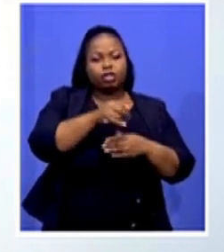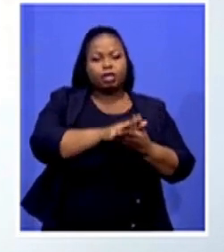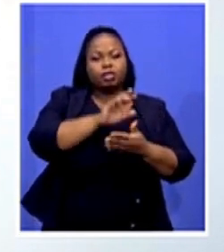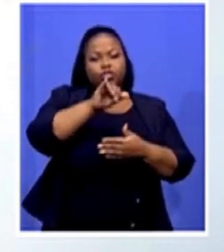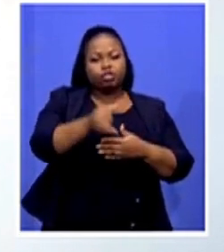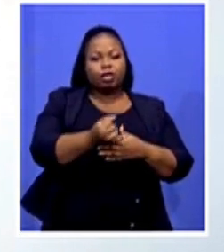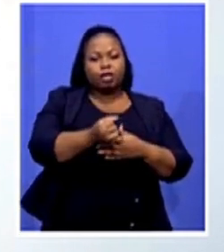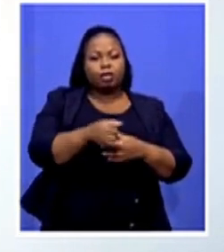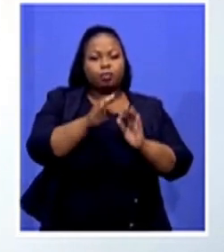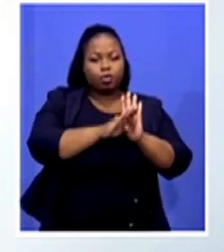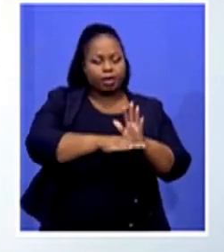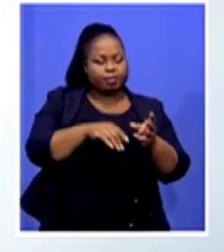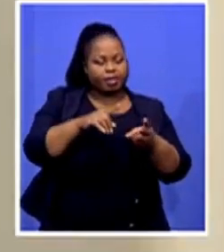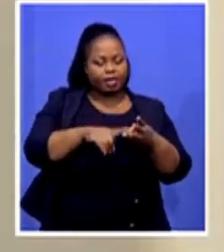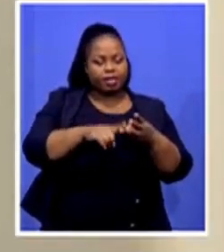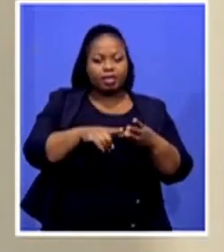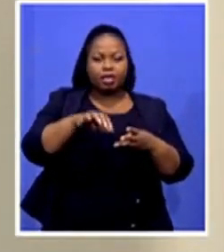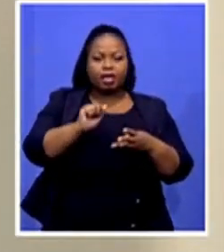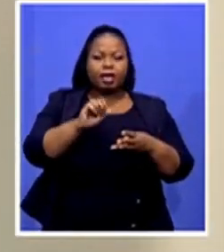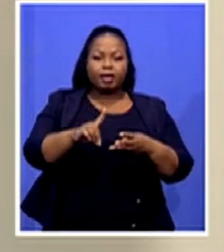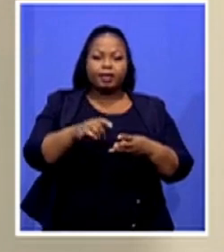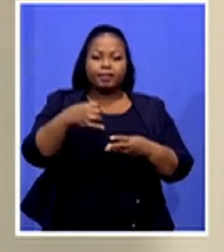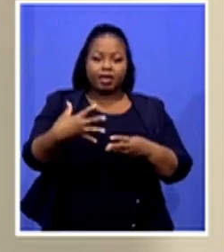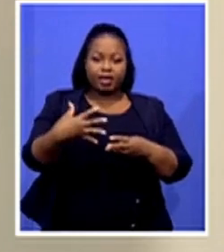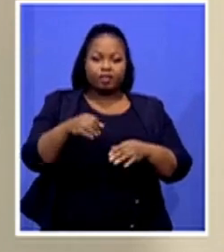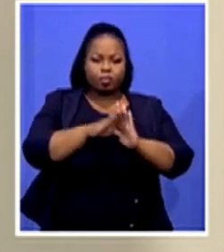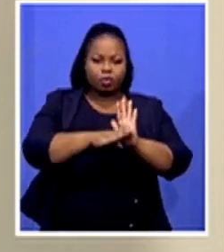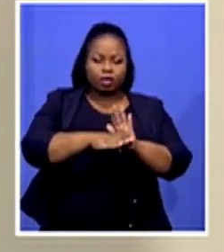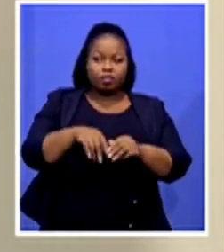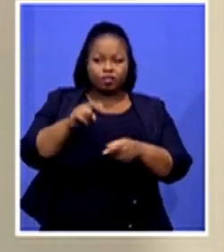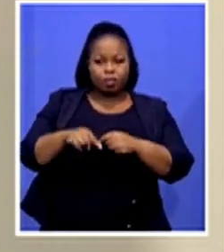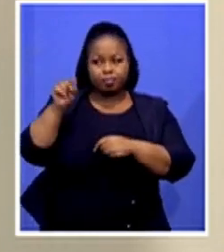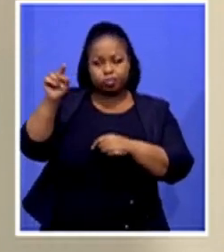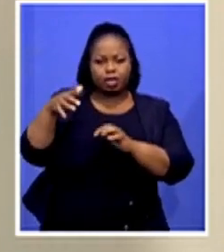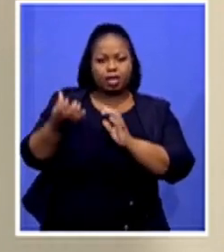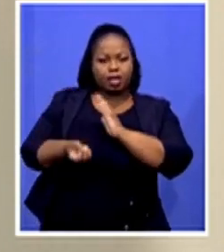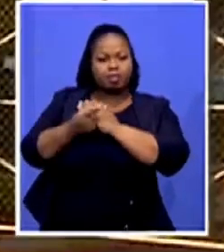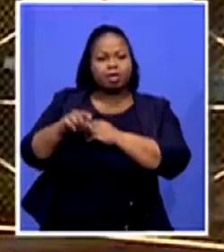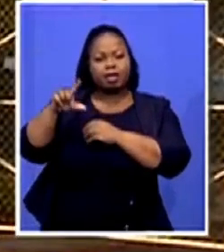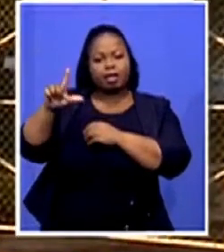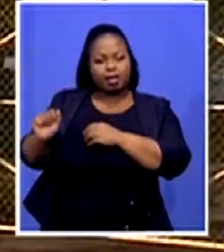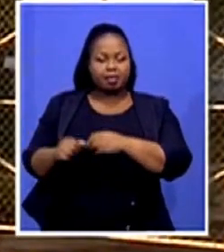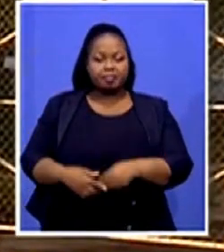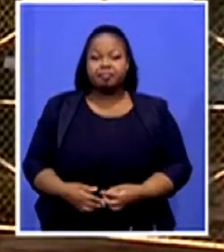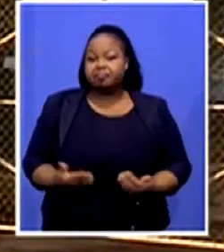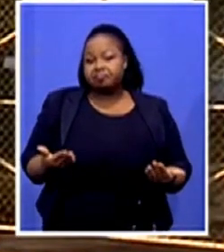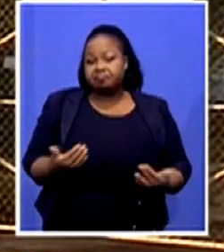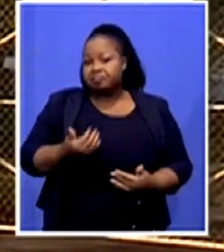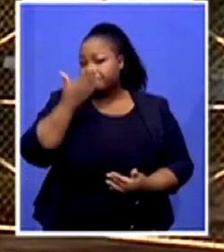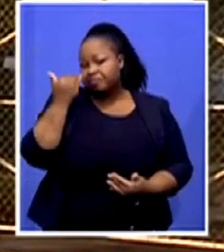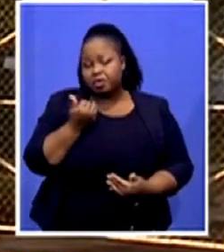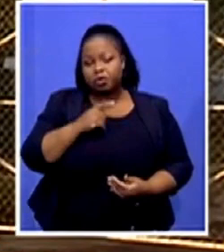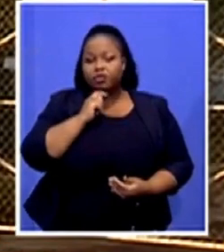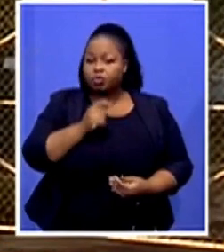we're collaborating with people from Los Angeles. On when it will be known whether the vaccine works or not is dependent on